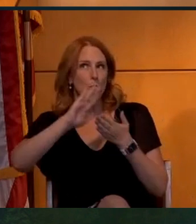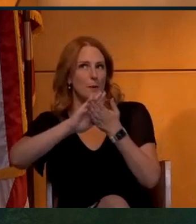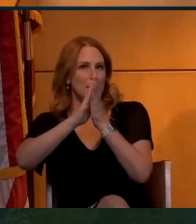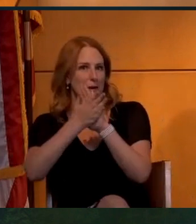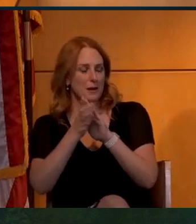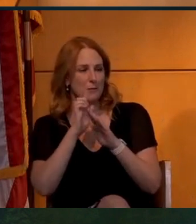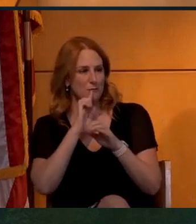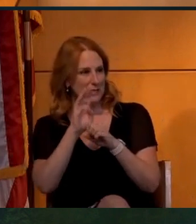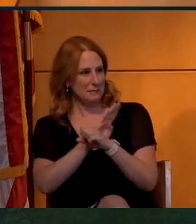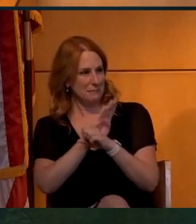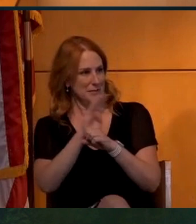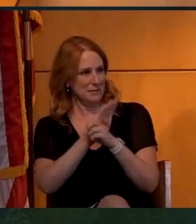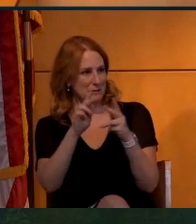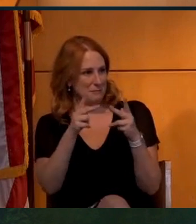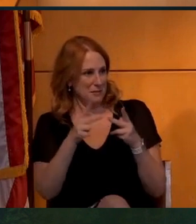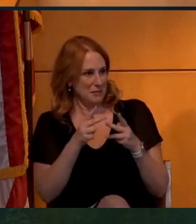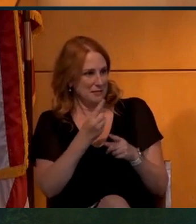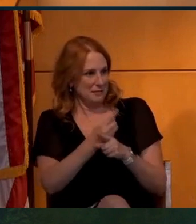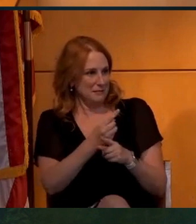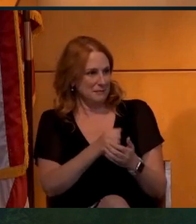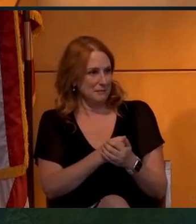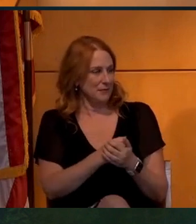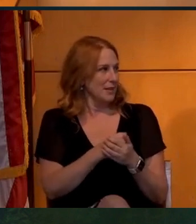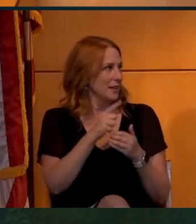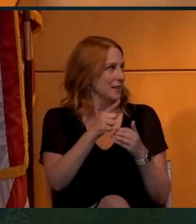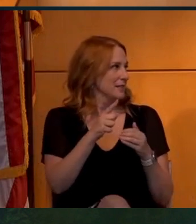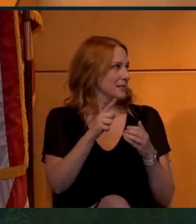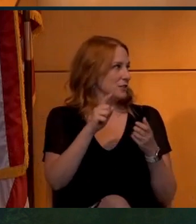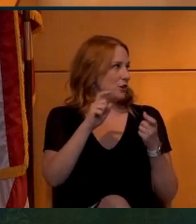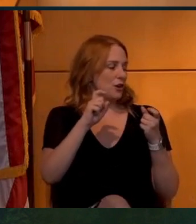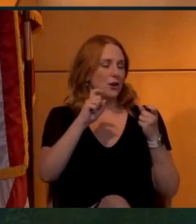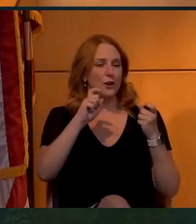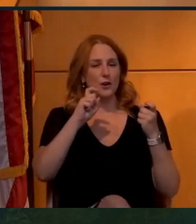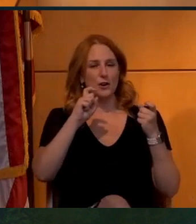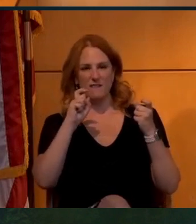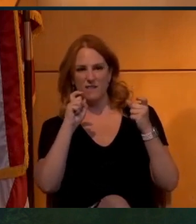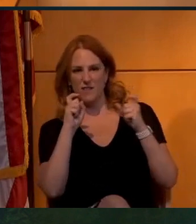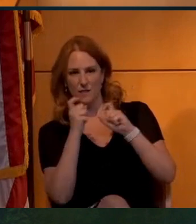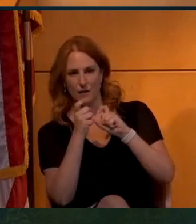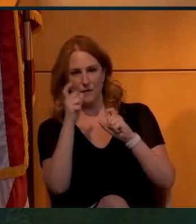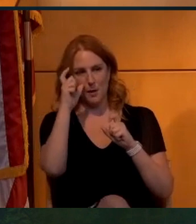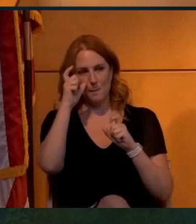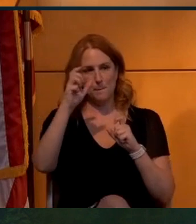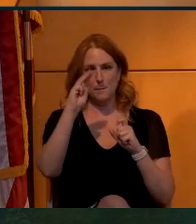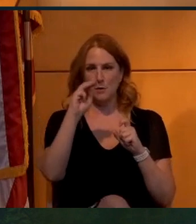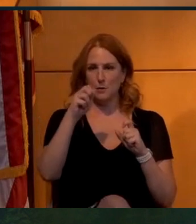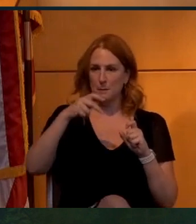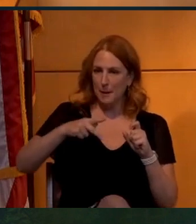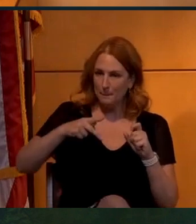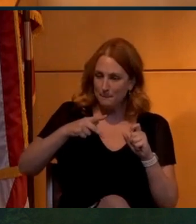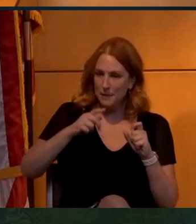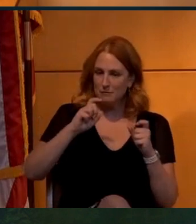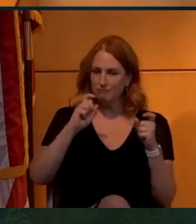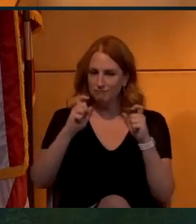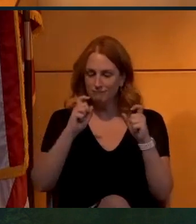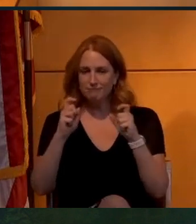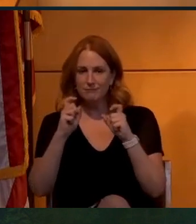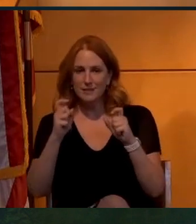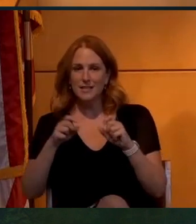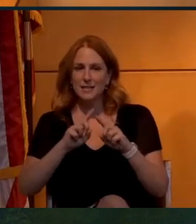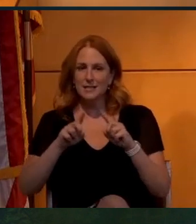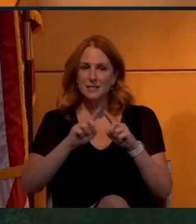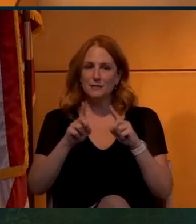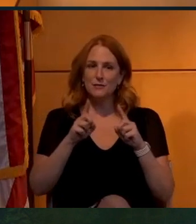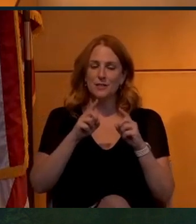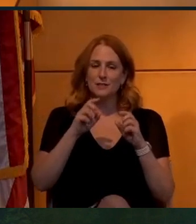very busy place. So this is our ever evolving moon map, showing all of our current and upcoming task